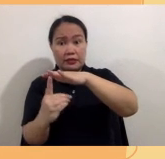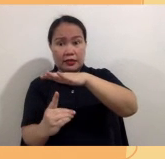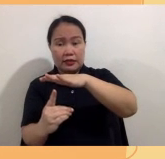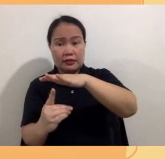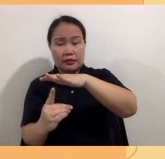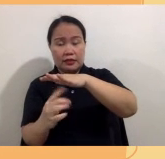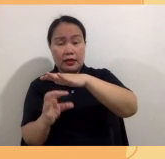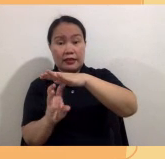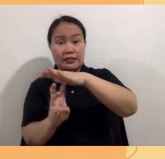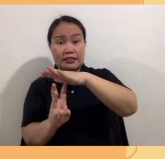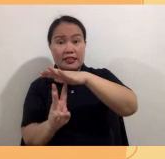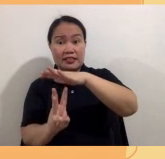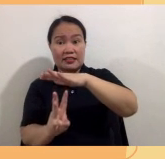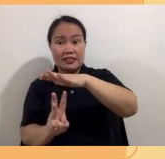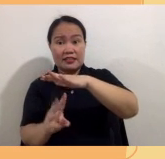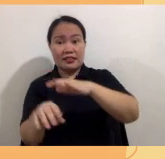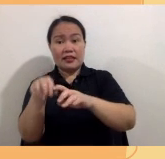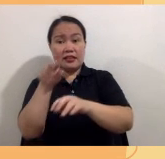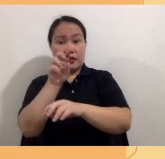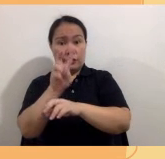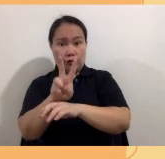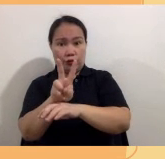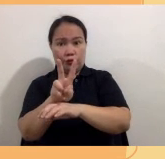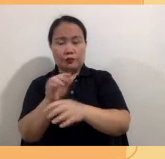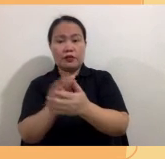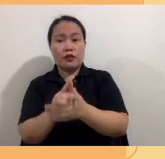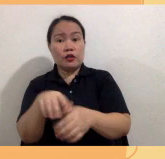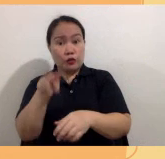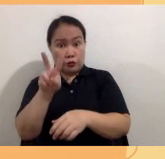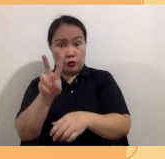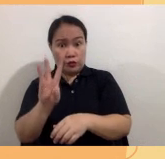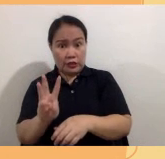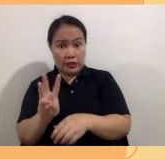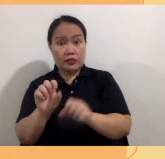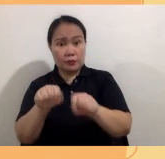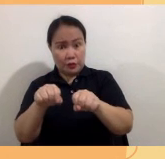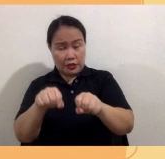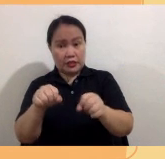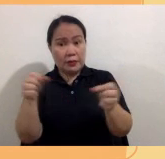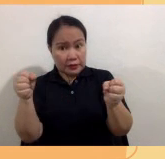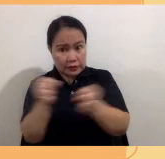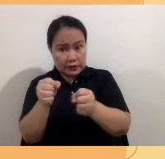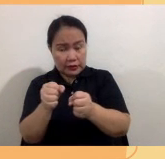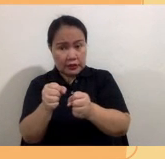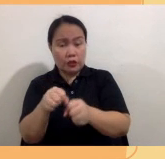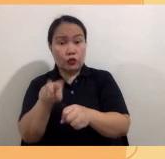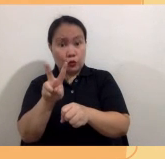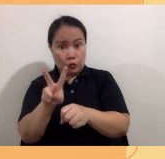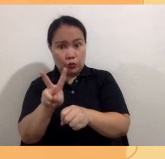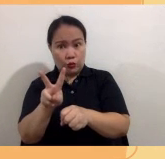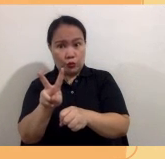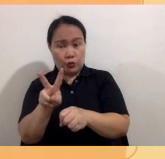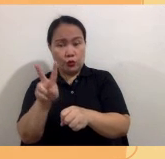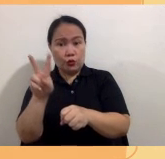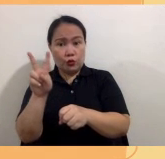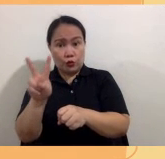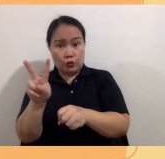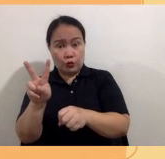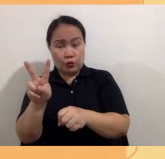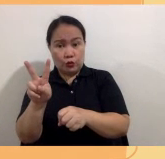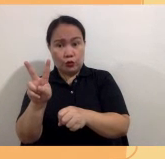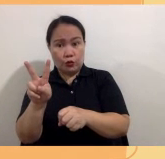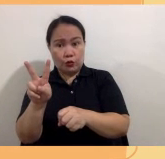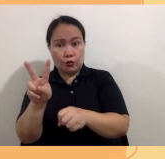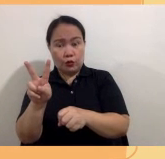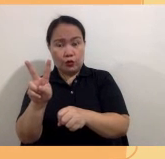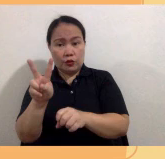the denominator, that is 6. Now, we can still get the lowest term of 2 over 6 using the GCF of 2. So, 2 divided